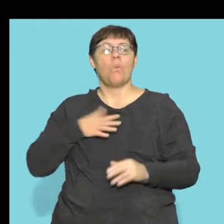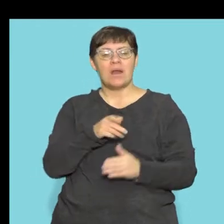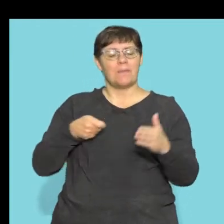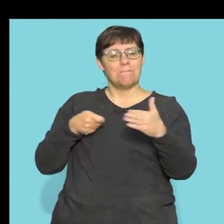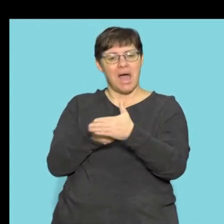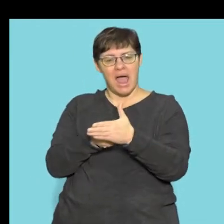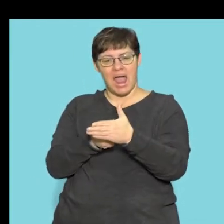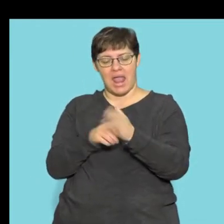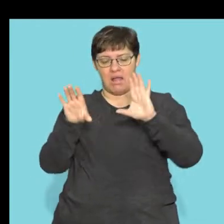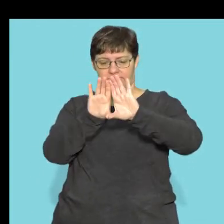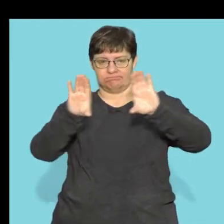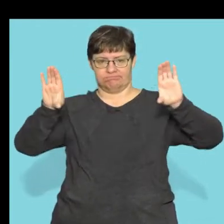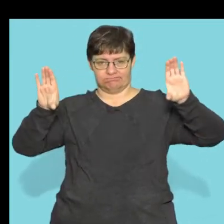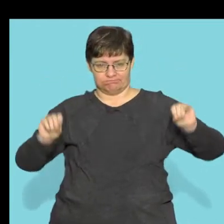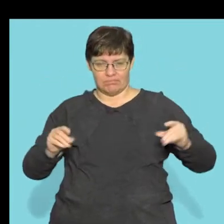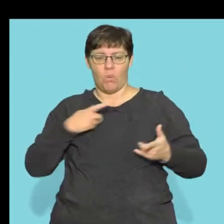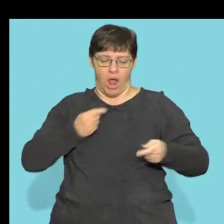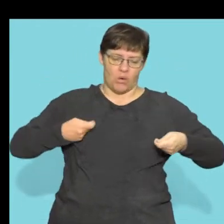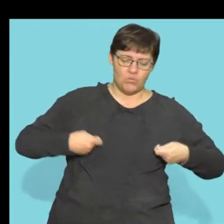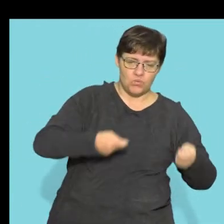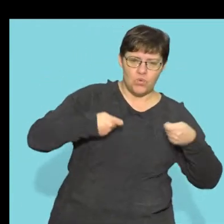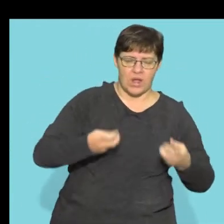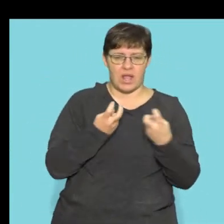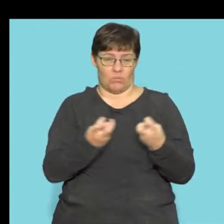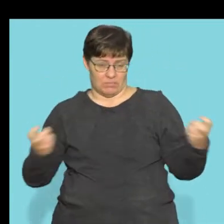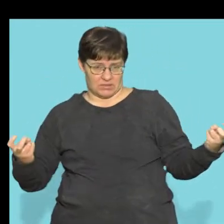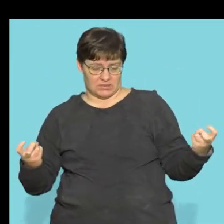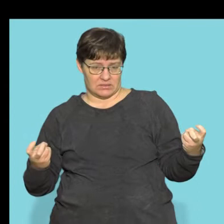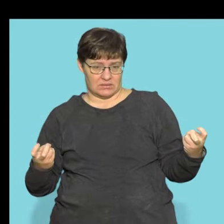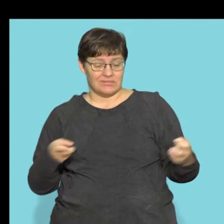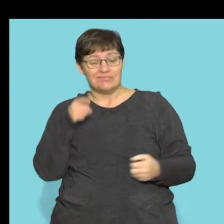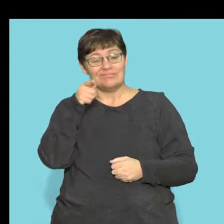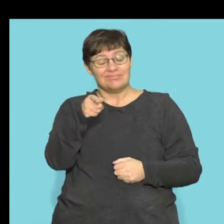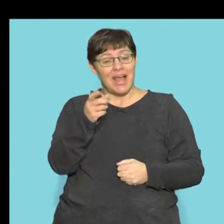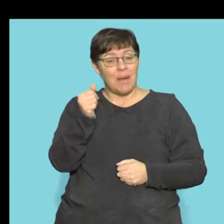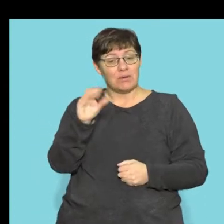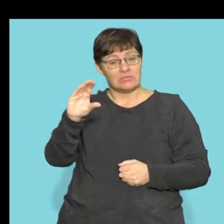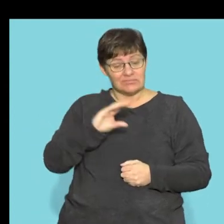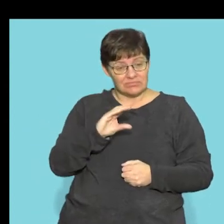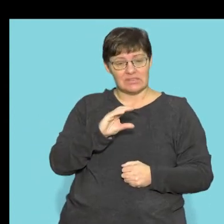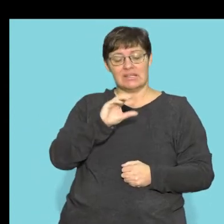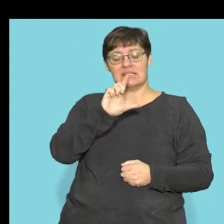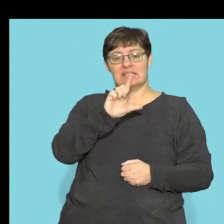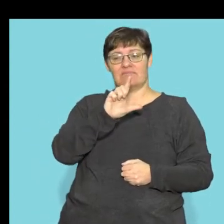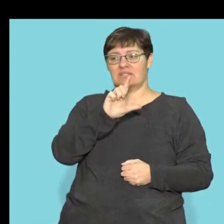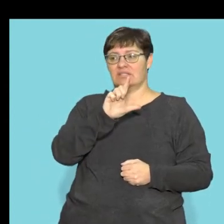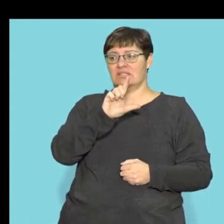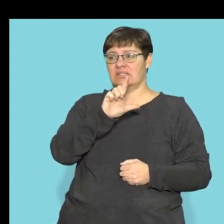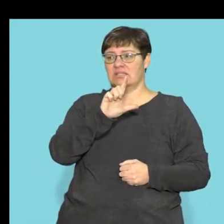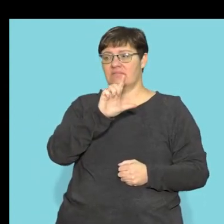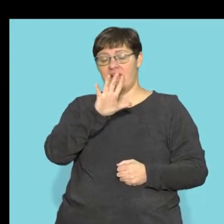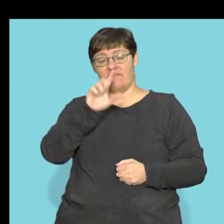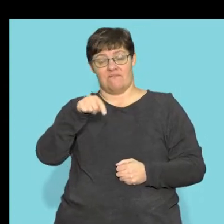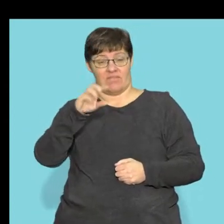a container and cooking equipment for 75,000 together, right? To start her